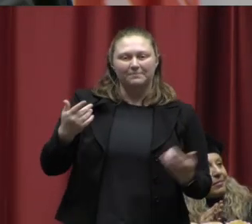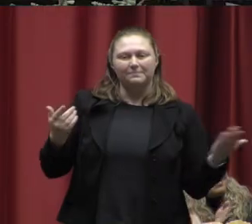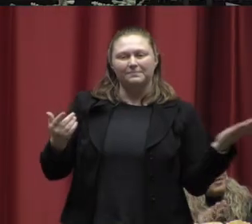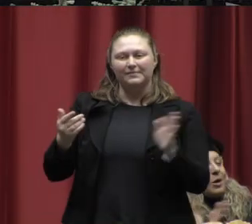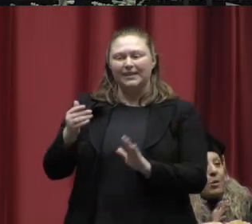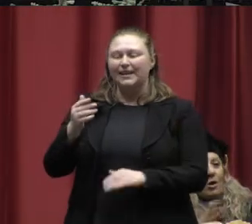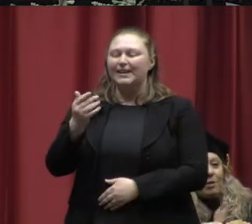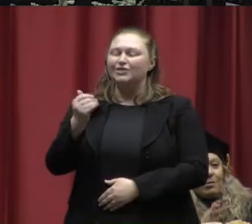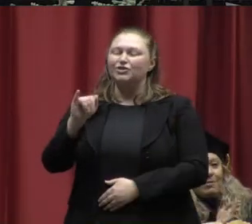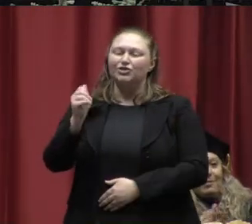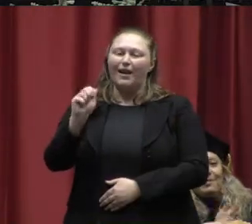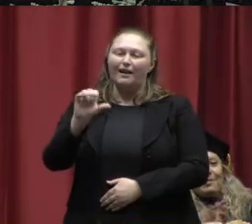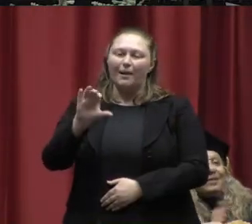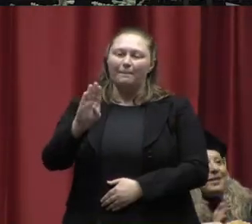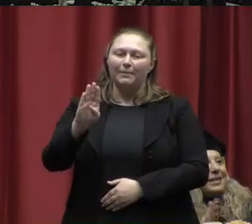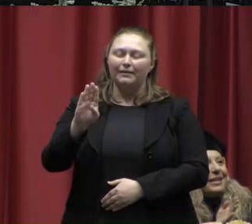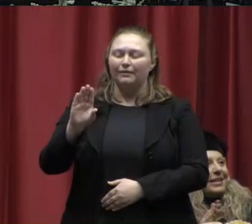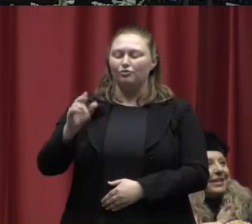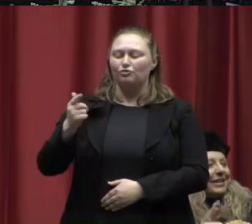Griego.